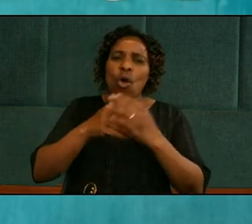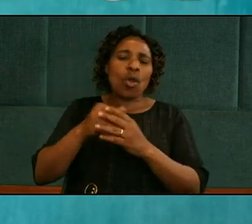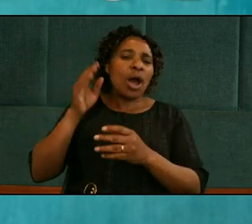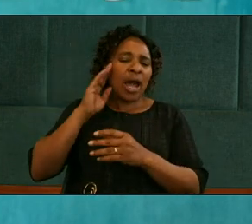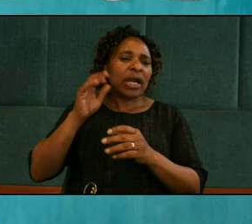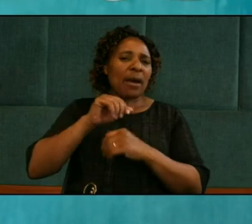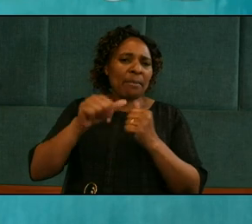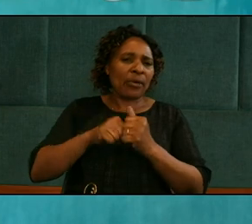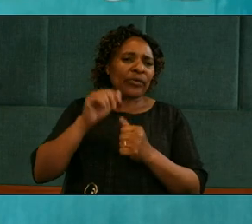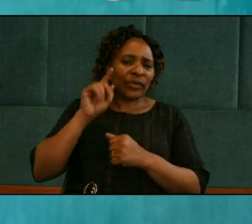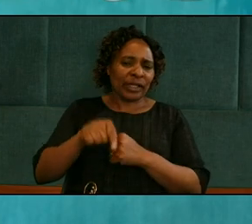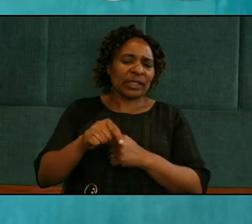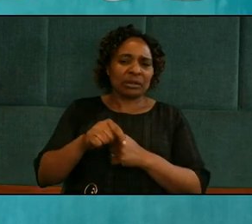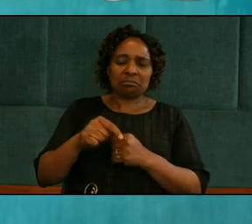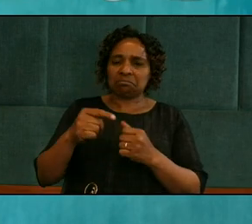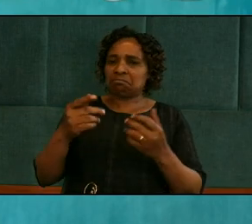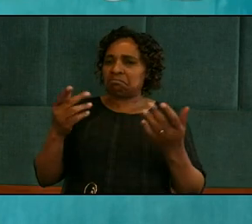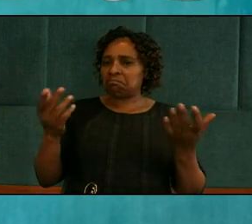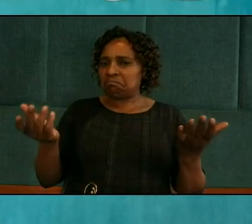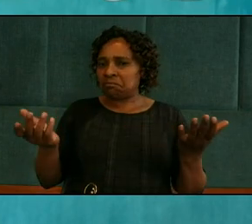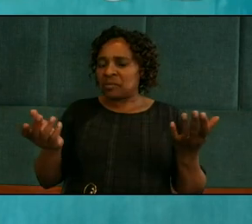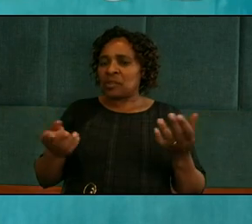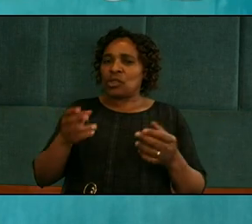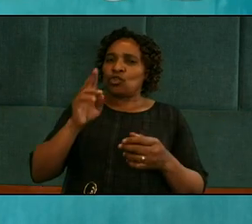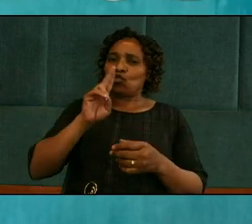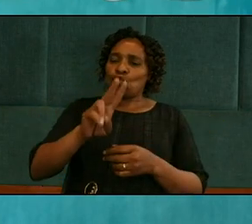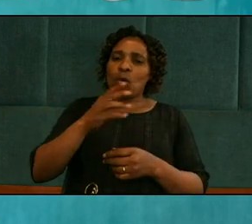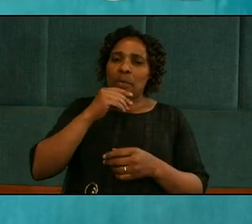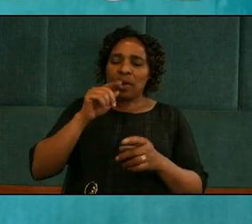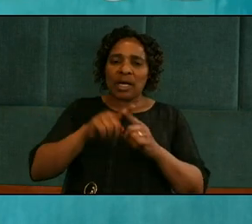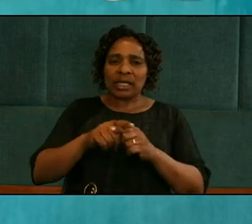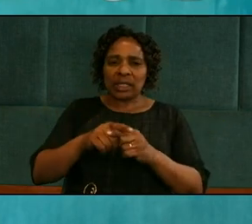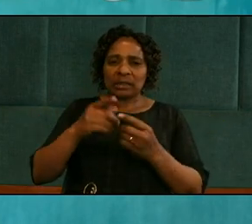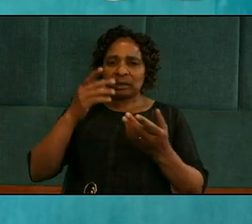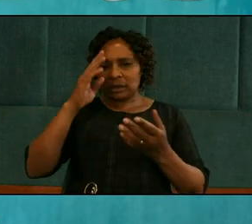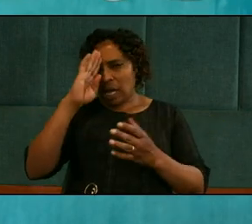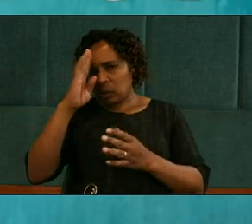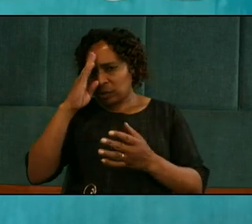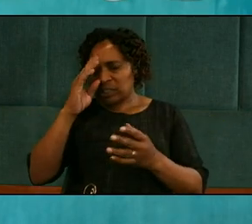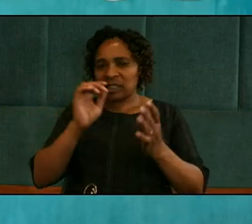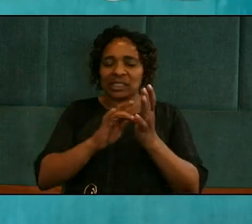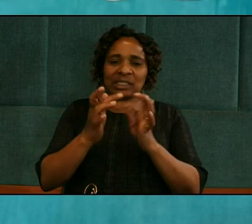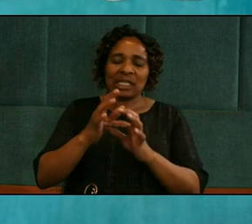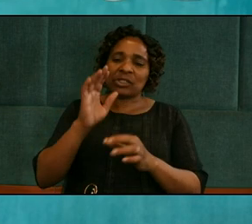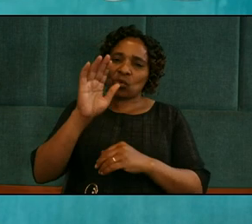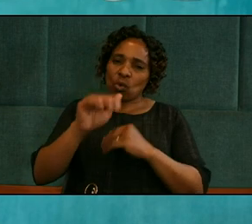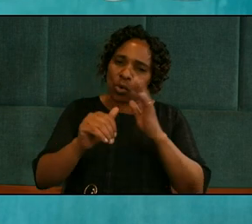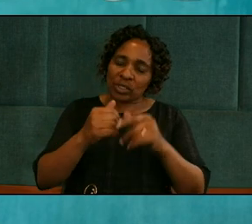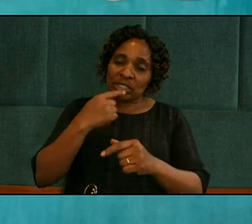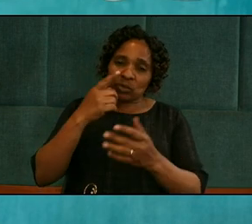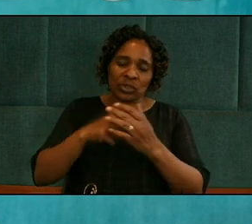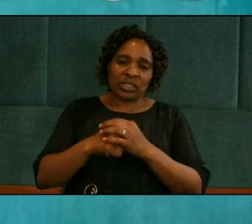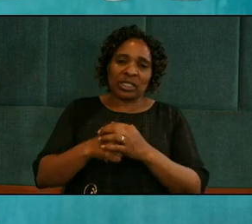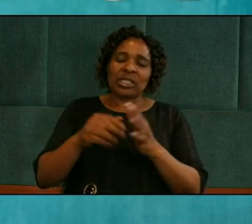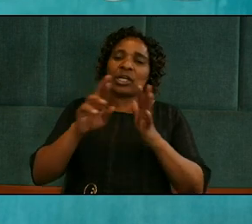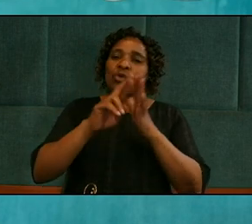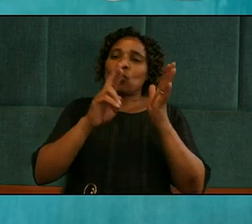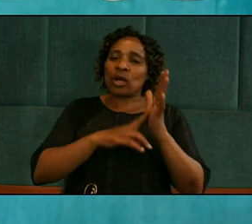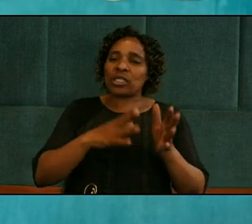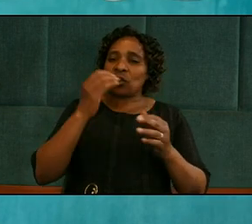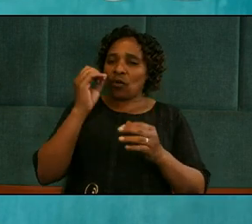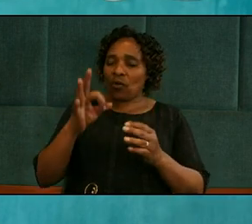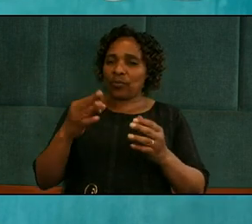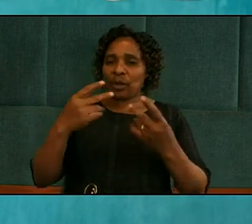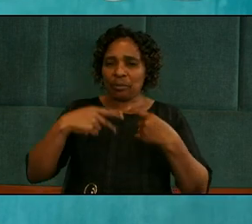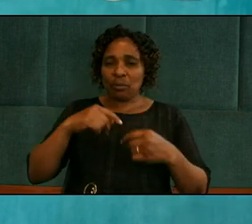were indignant with the two brothers. Jesus called them together and said, "You know that the rulers of the